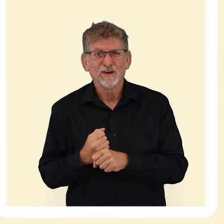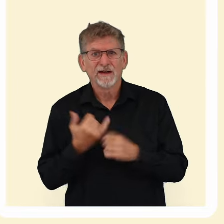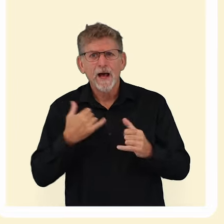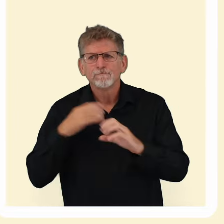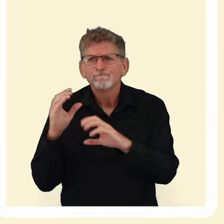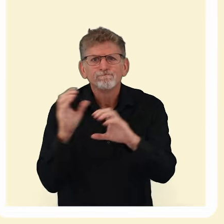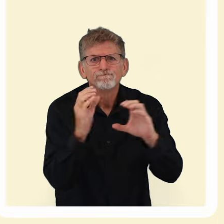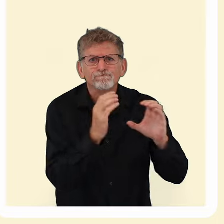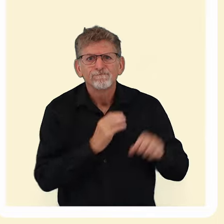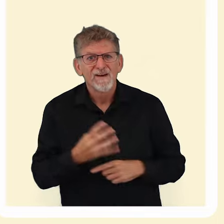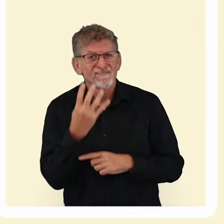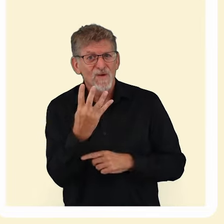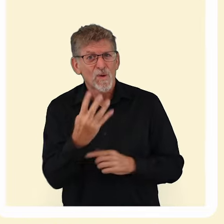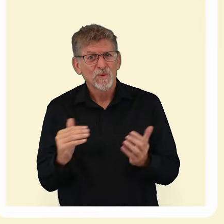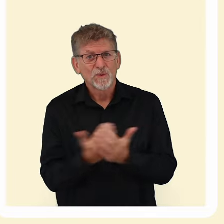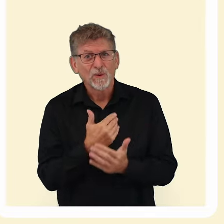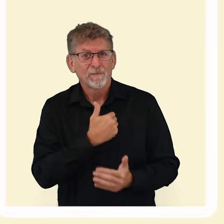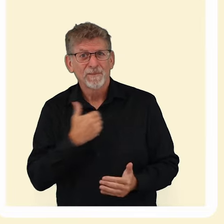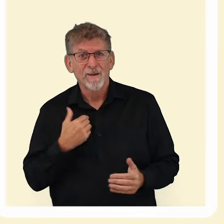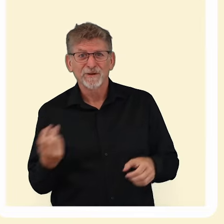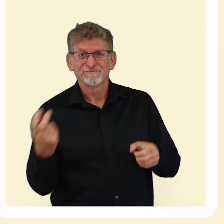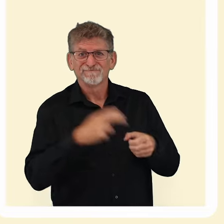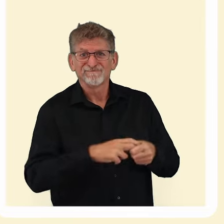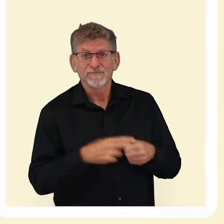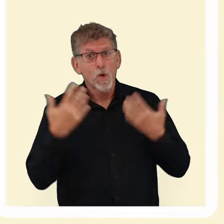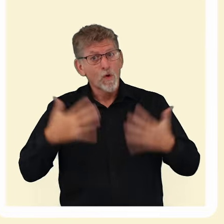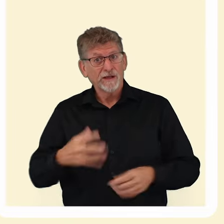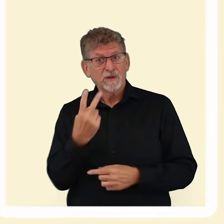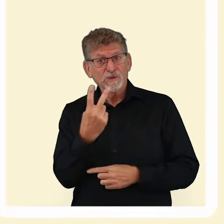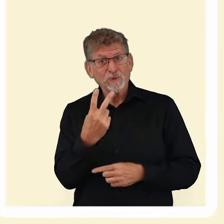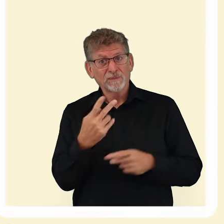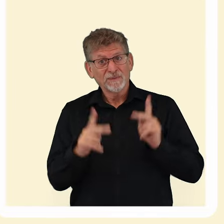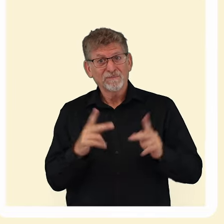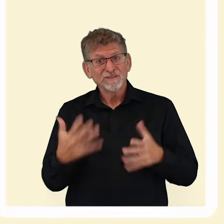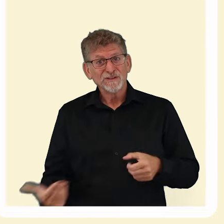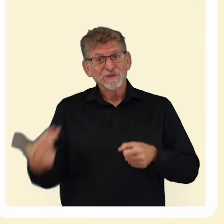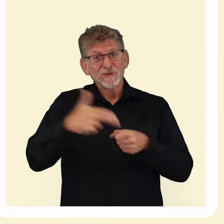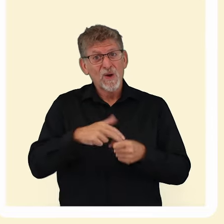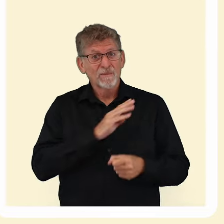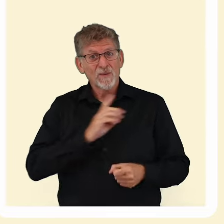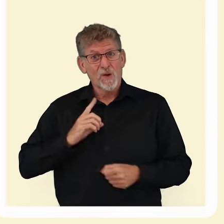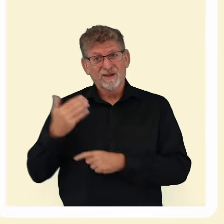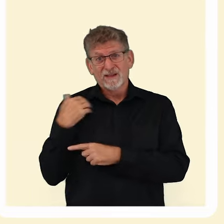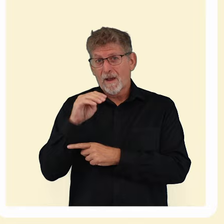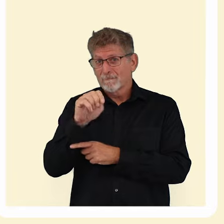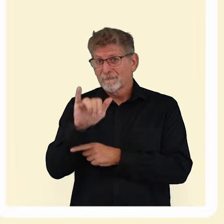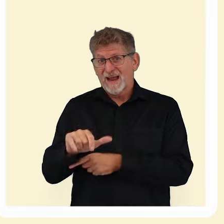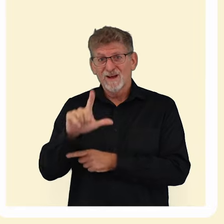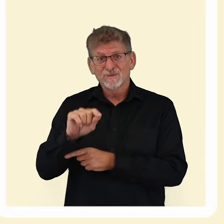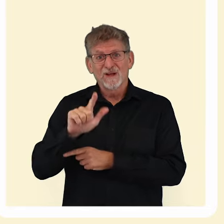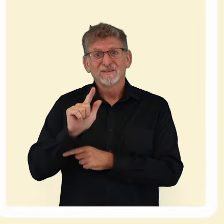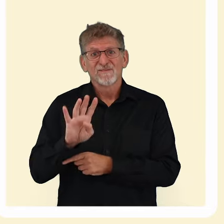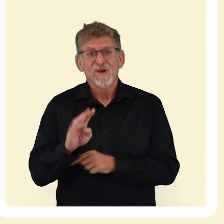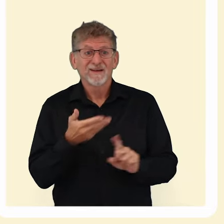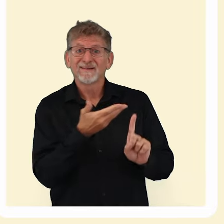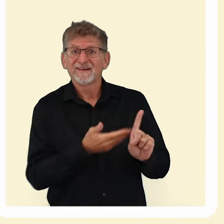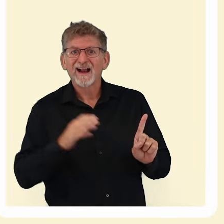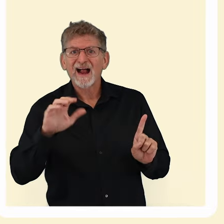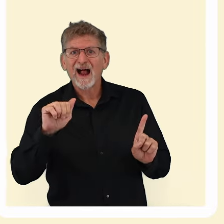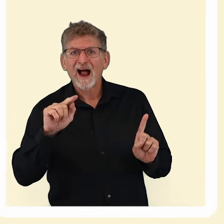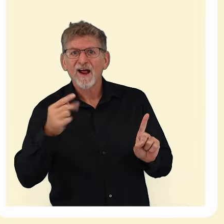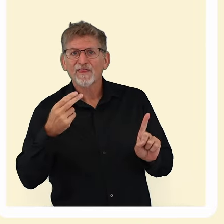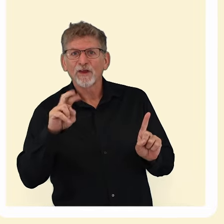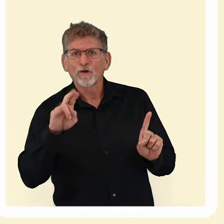were in search of four new members. Already two people have joined the board in May, and it's